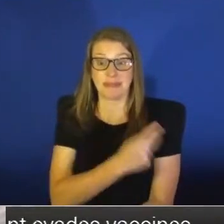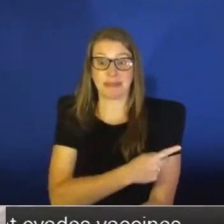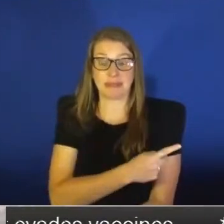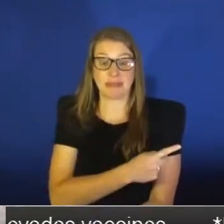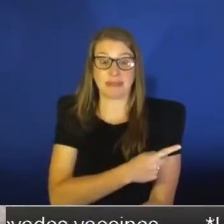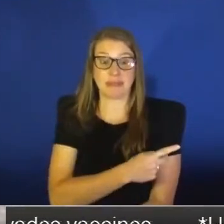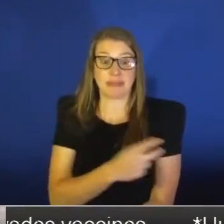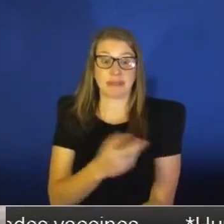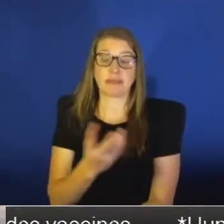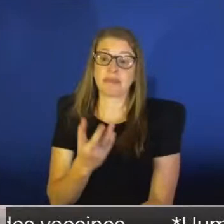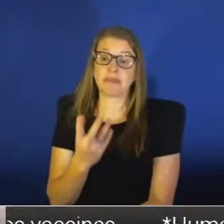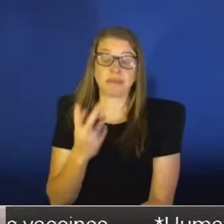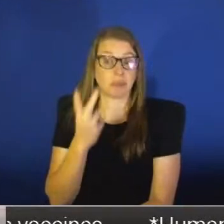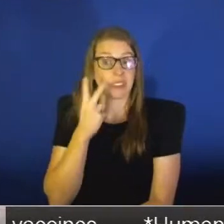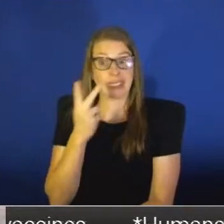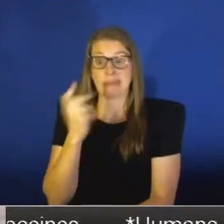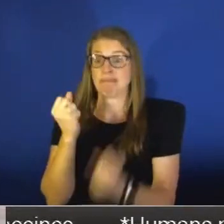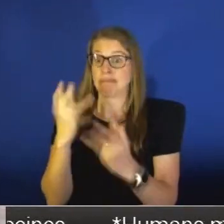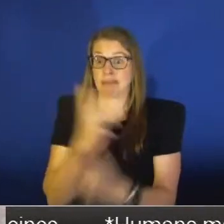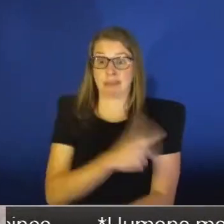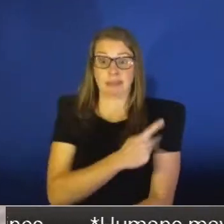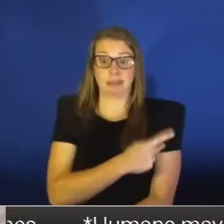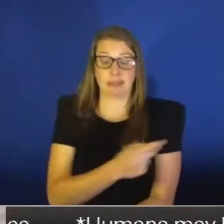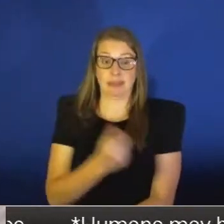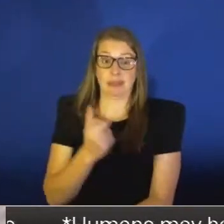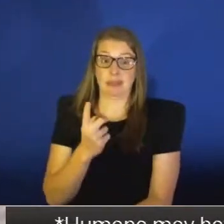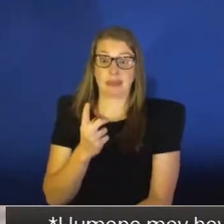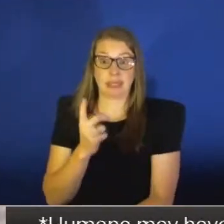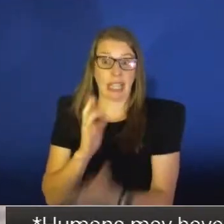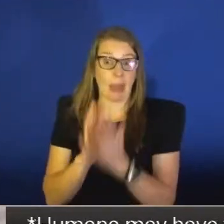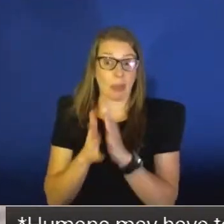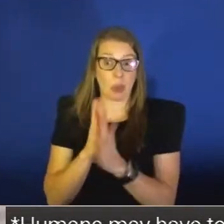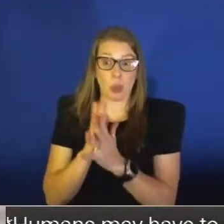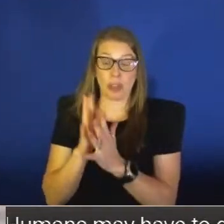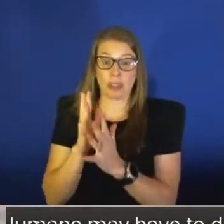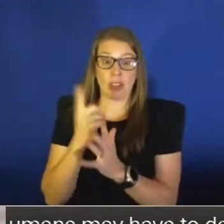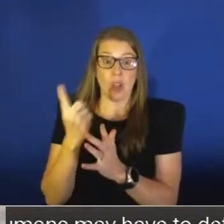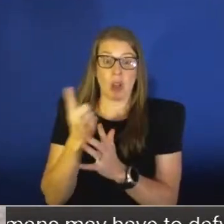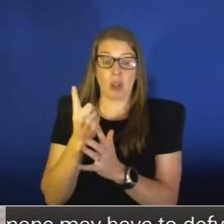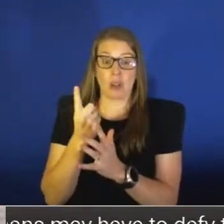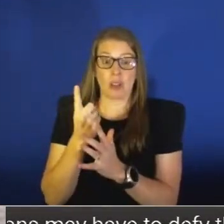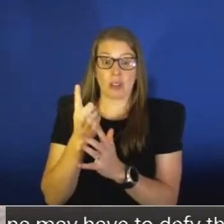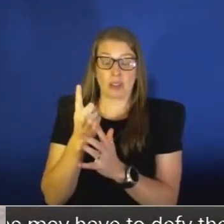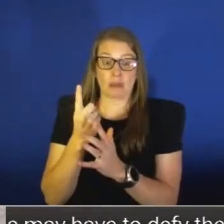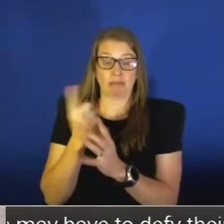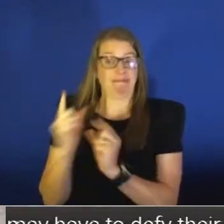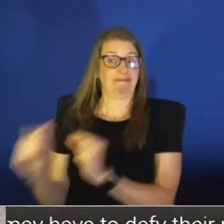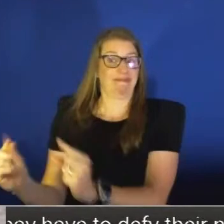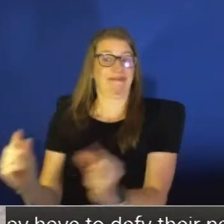No, I just said we see a lot of patients that come through here, and they always carry the word back to their